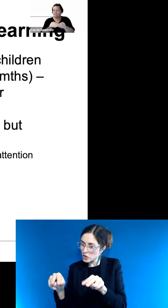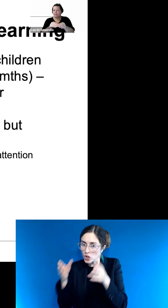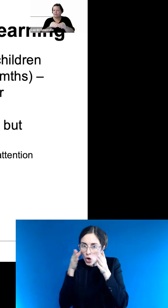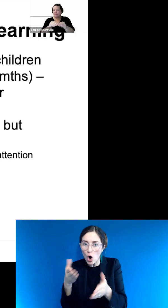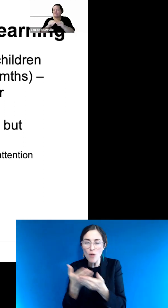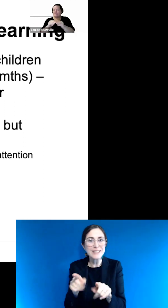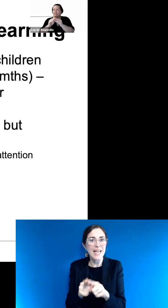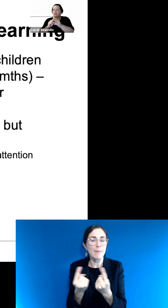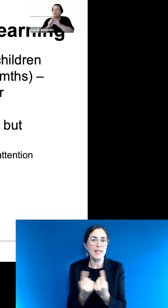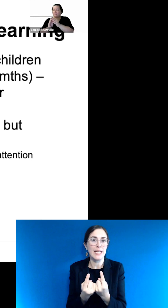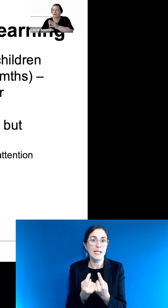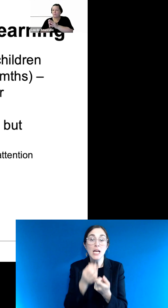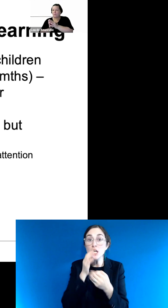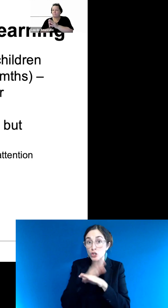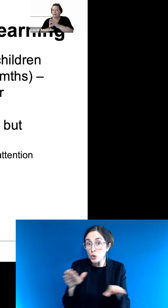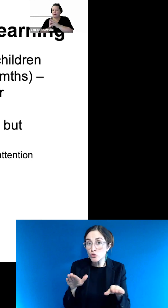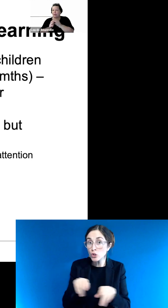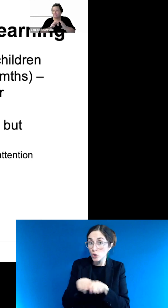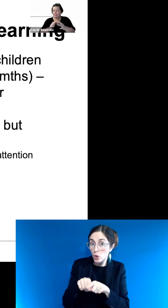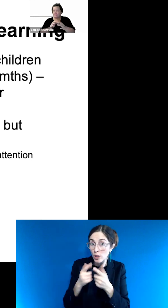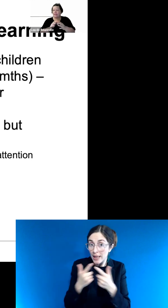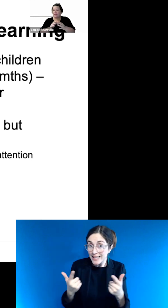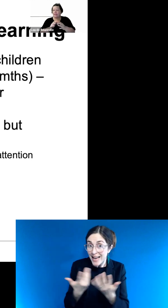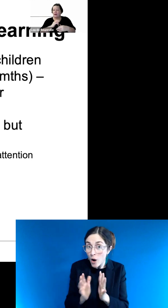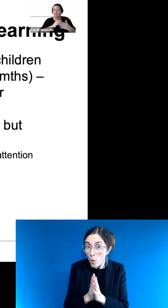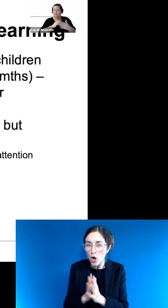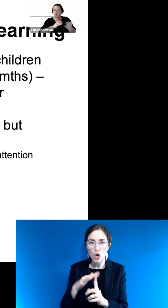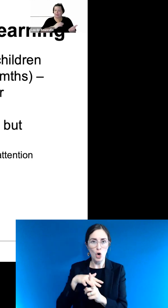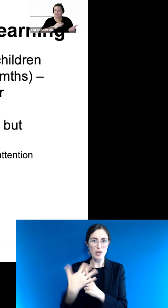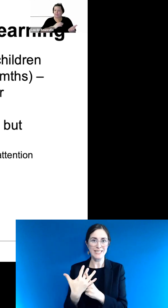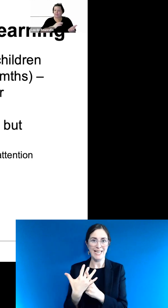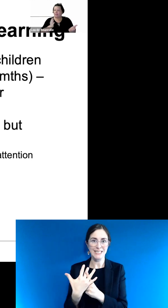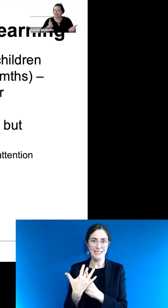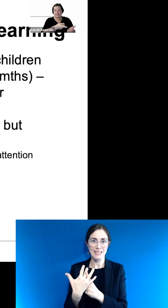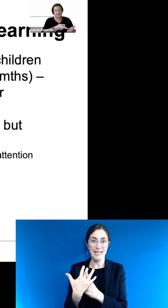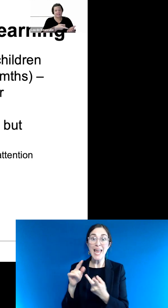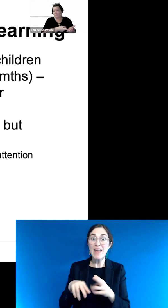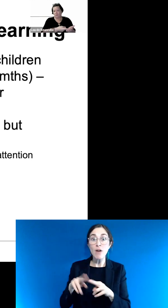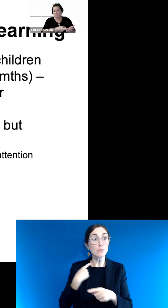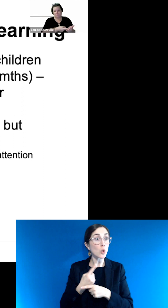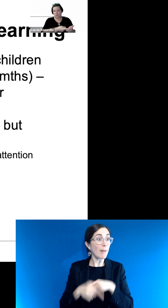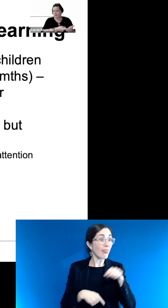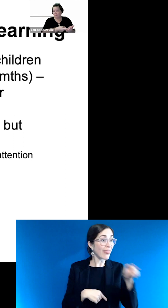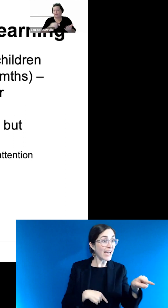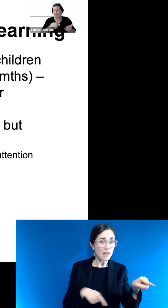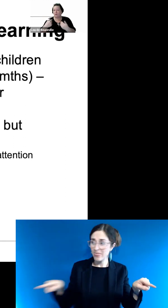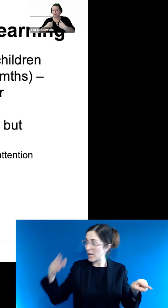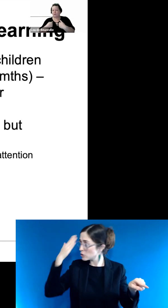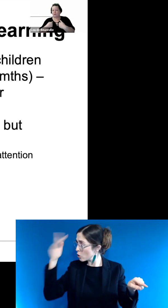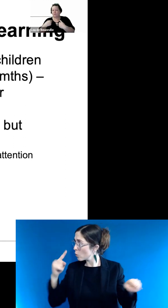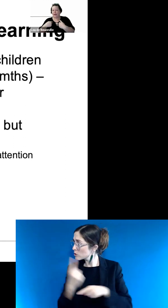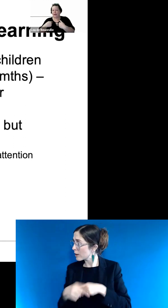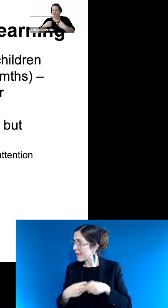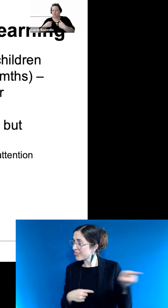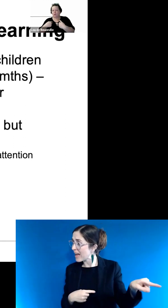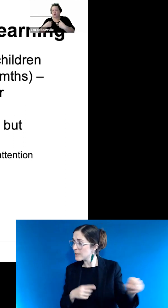thing. Kids learn language by context. If I'm talking about something and the kid has no idea what I'm talking about, they're not going to